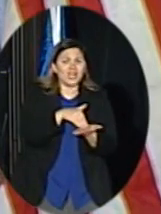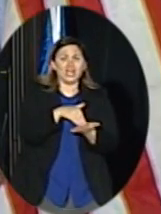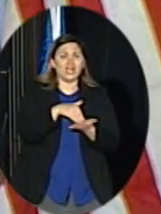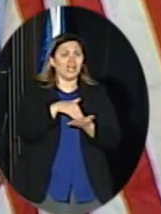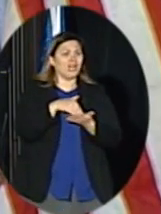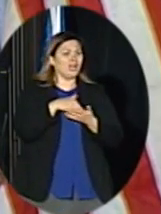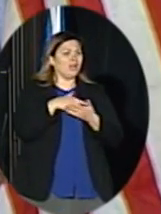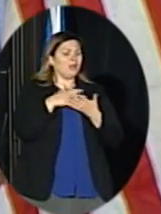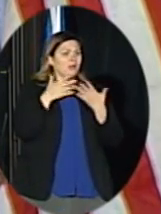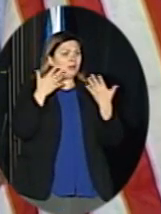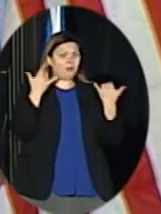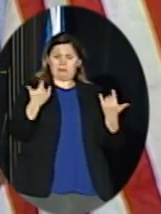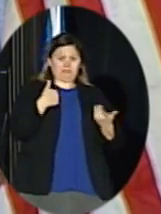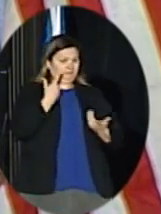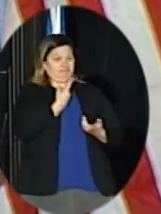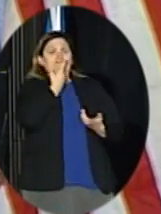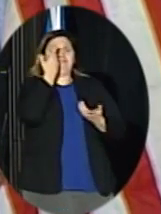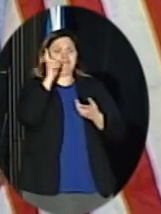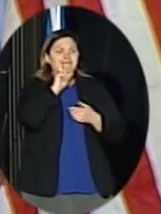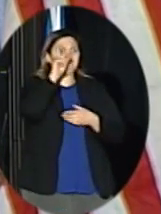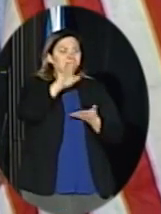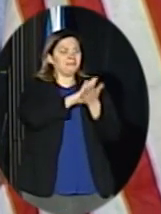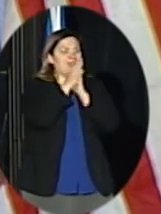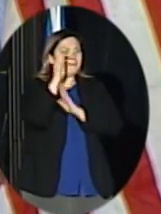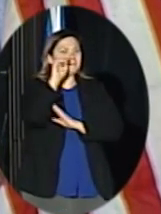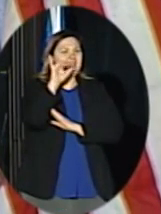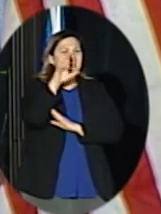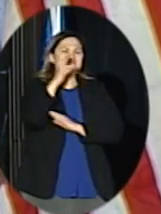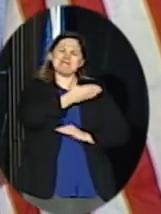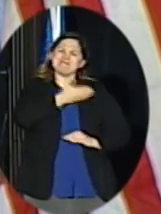of the greatest city in the world.